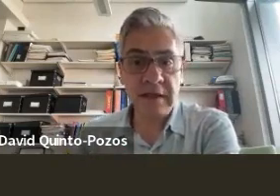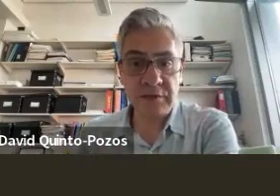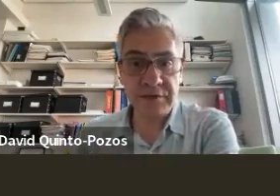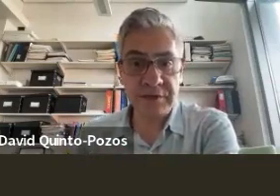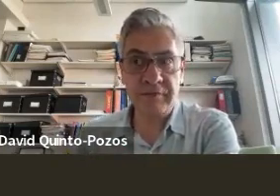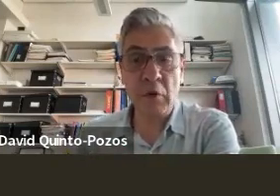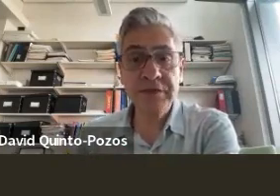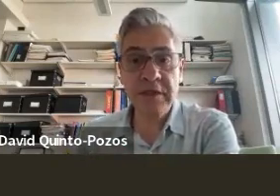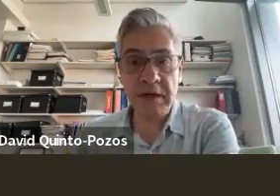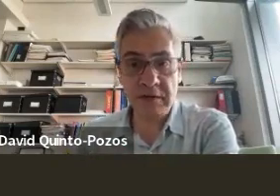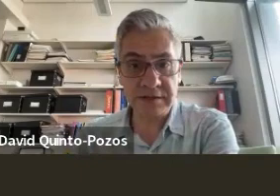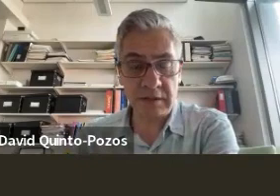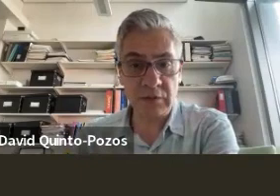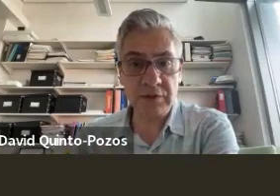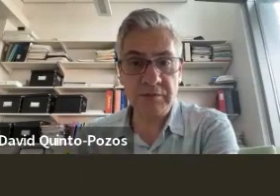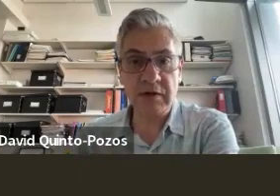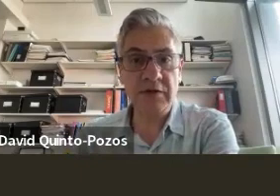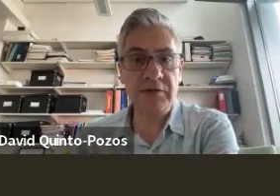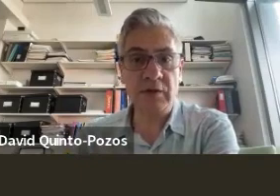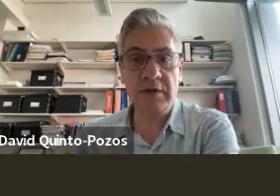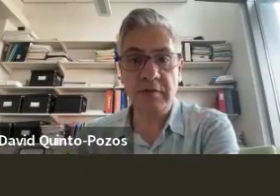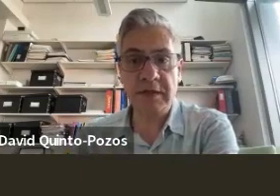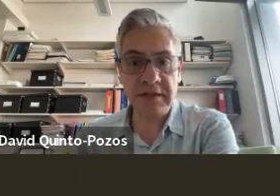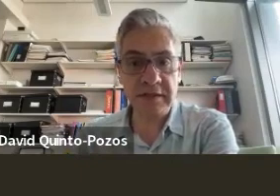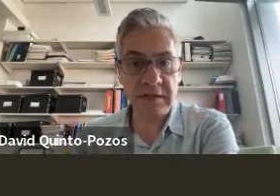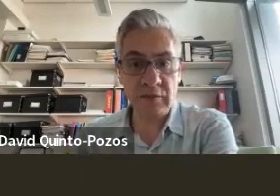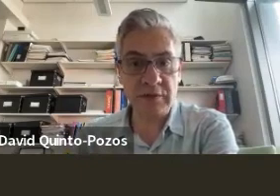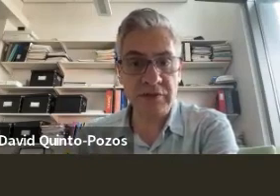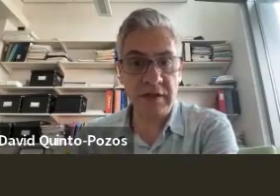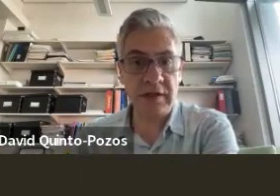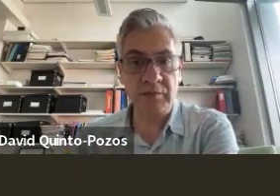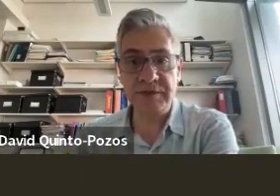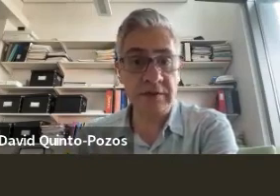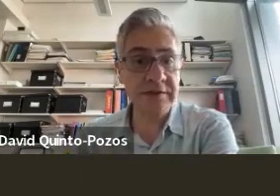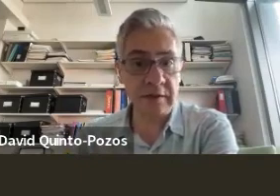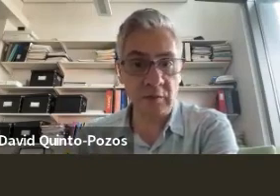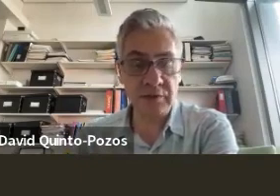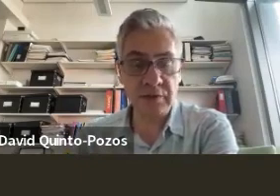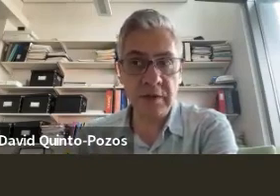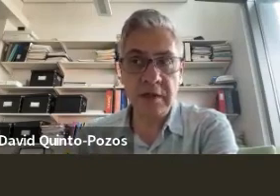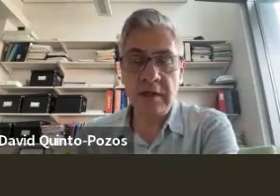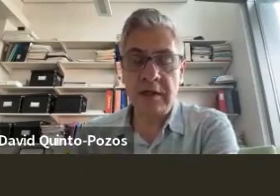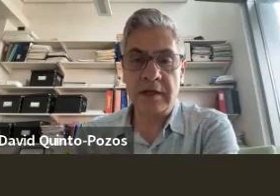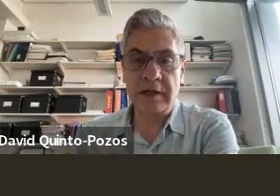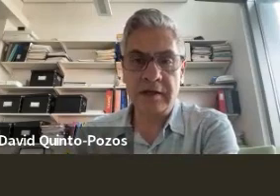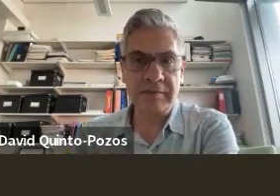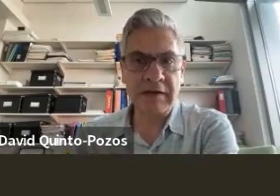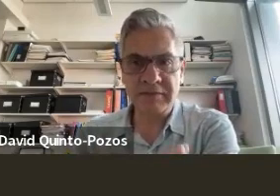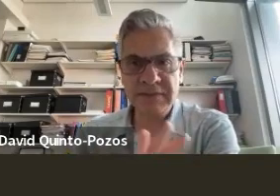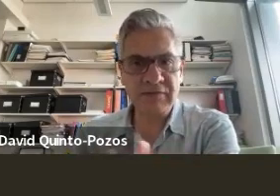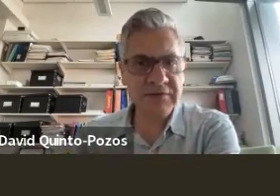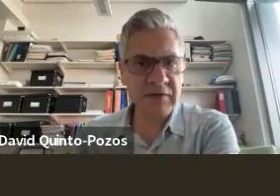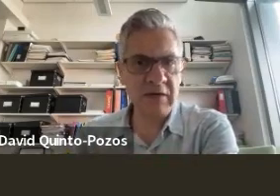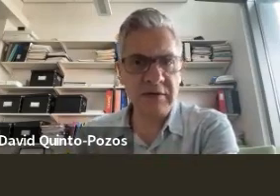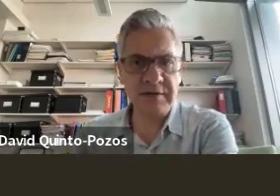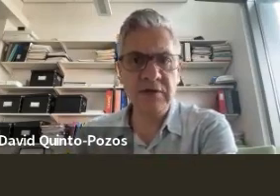sign languages, mostly American Sign Language, but I've also worked on Mexican Sign Language and Brazilian Sign Language. And I have